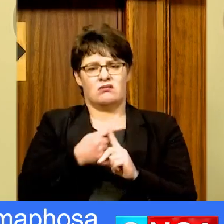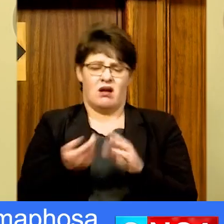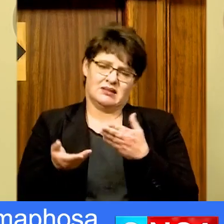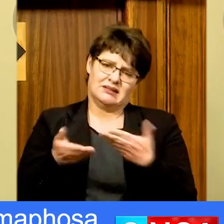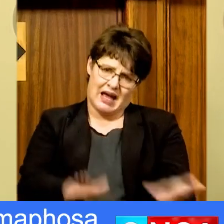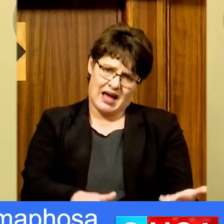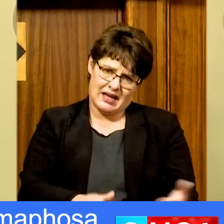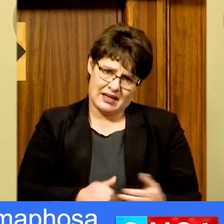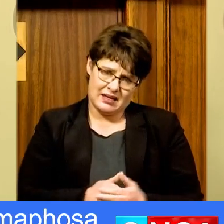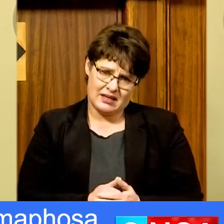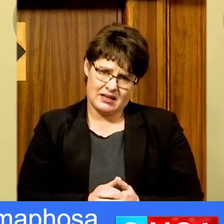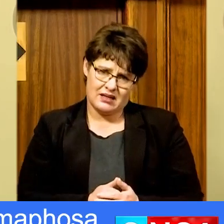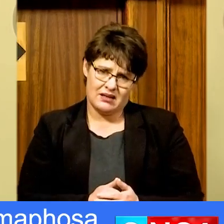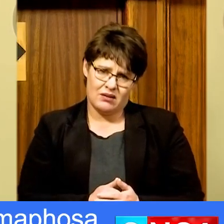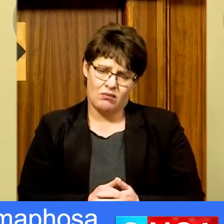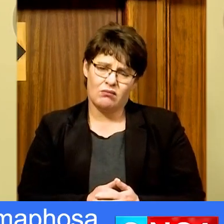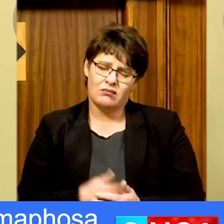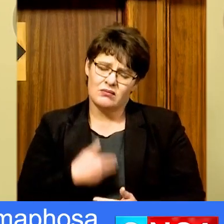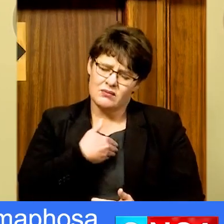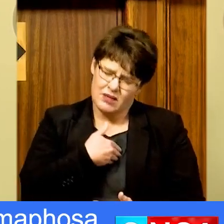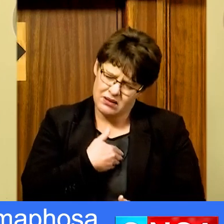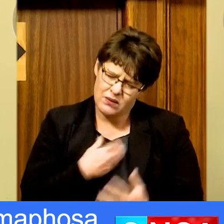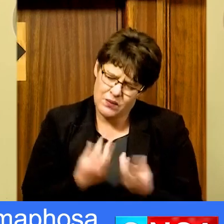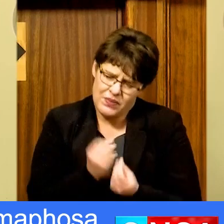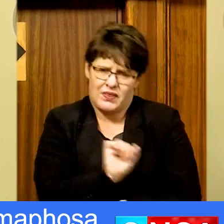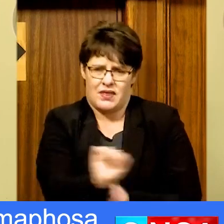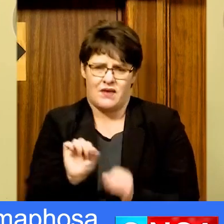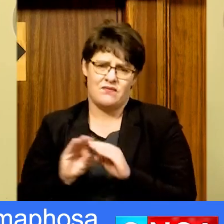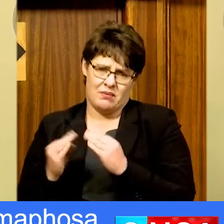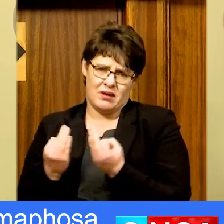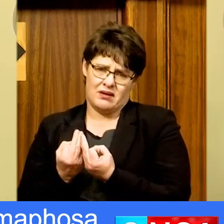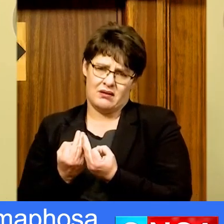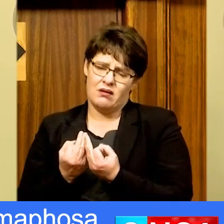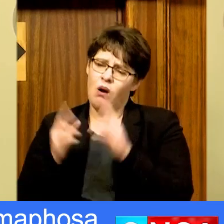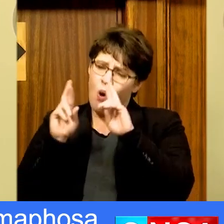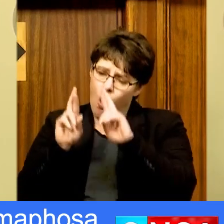We grieve with their families, hopeful that they may